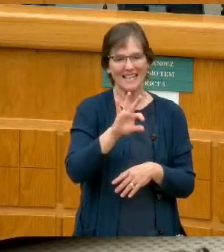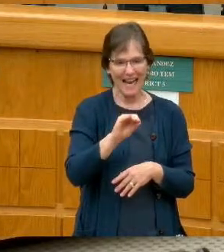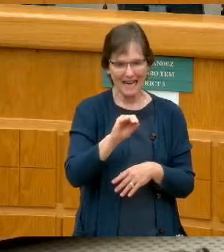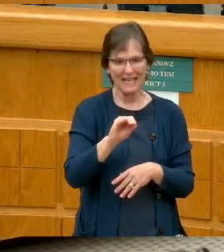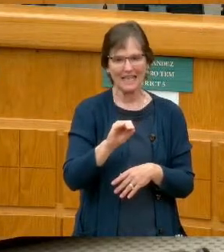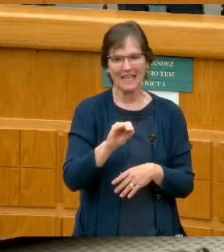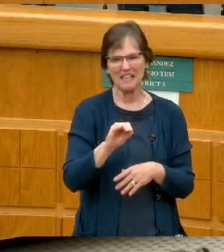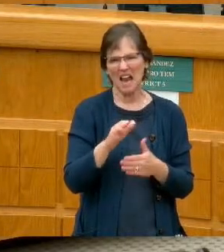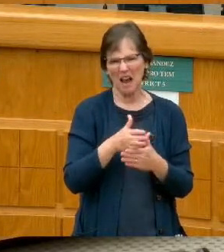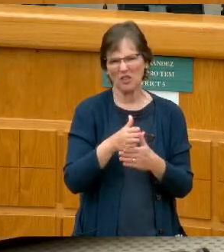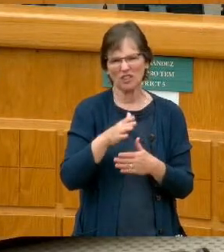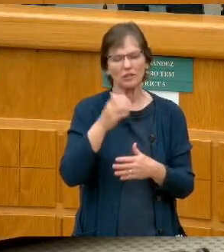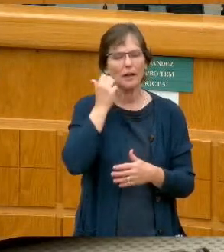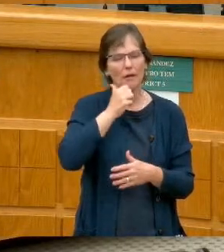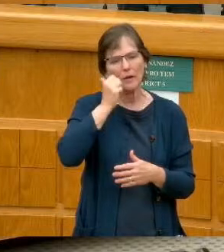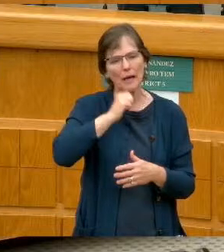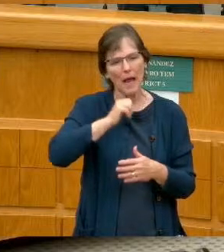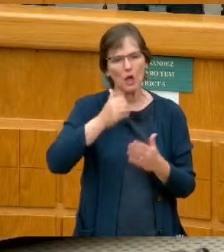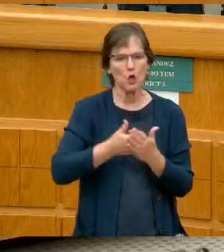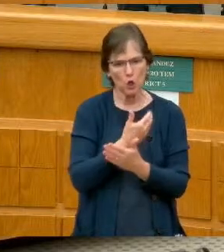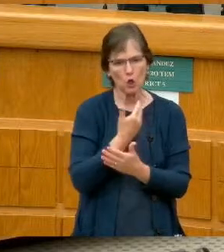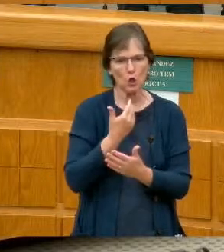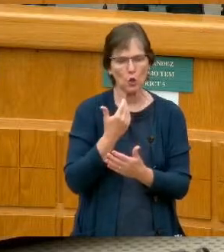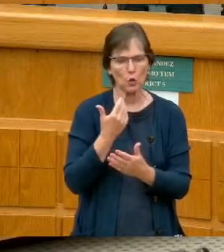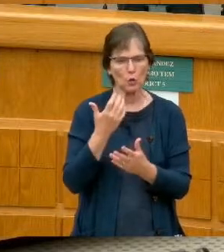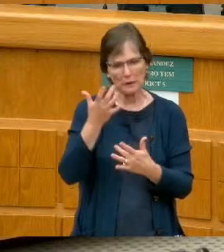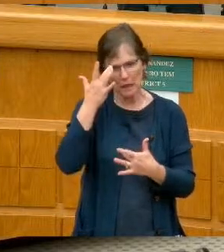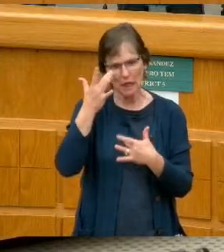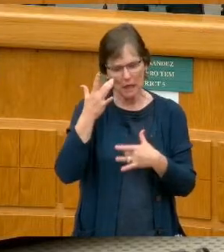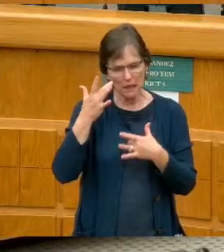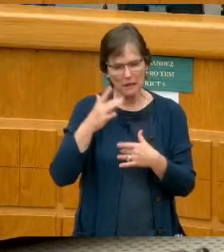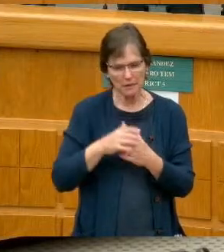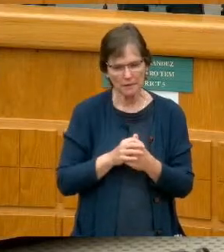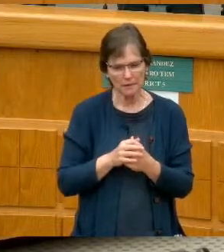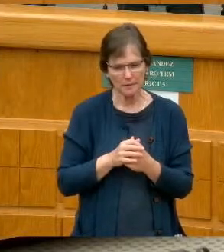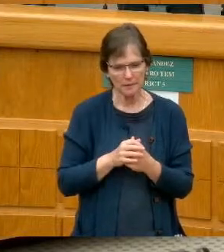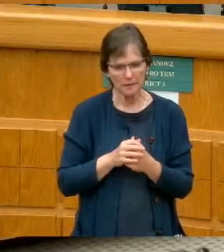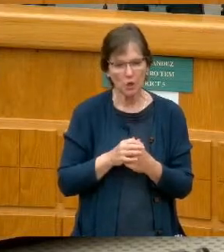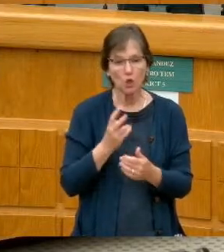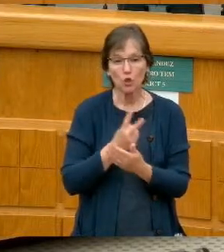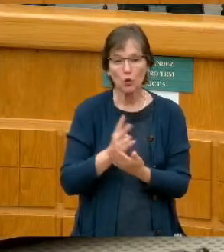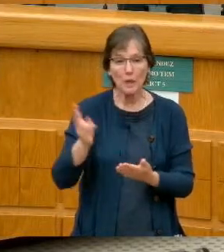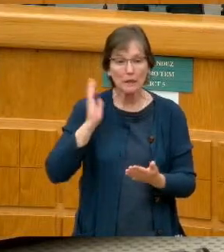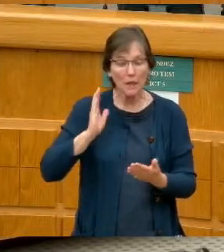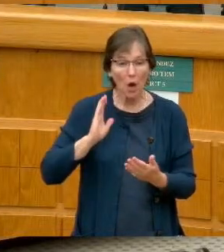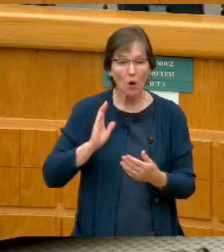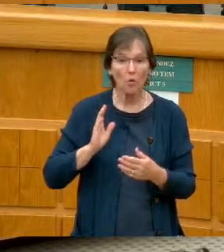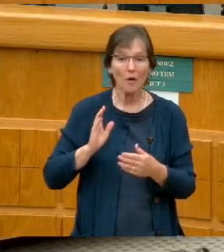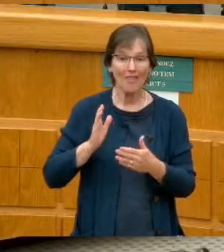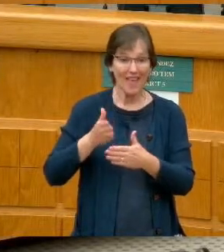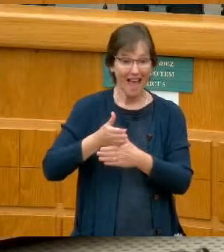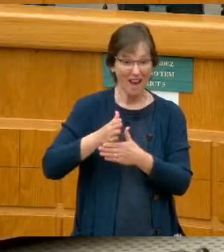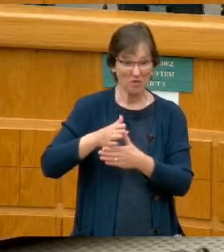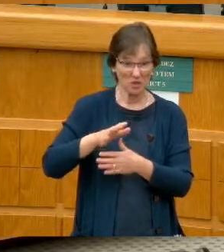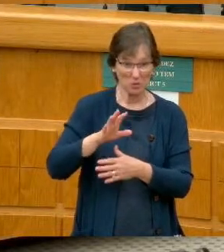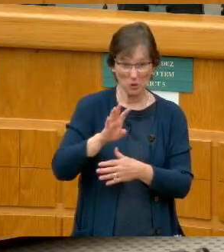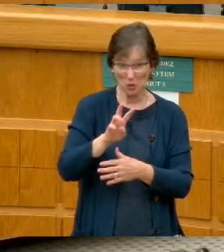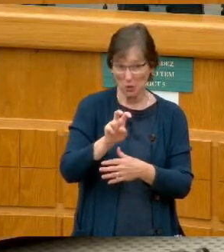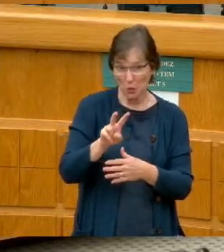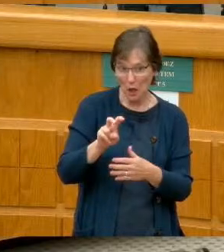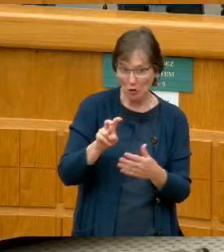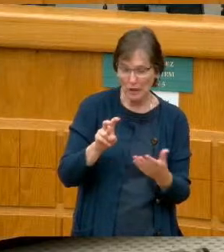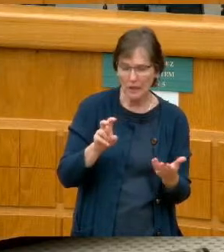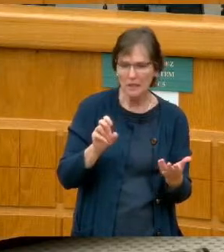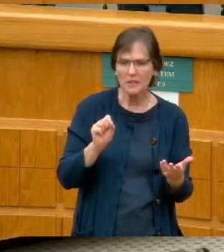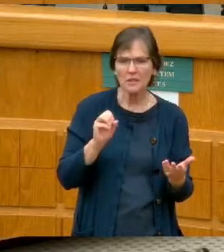day. And 2 weeks ago, it was over 200. Last week, it was in the 100s number. So